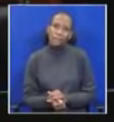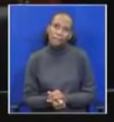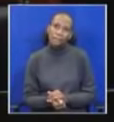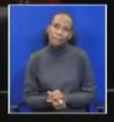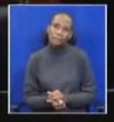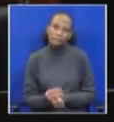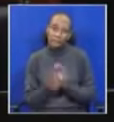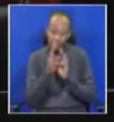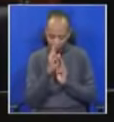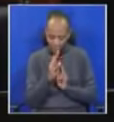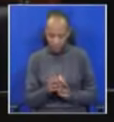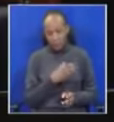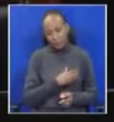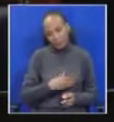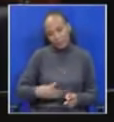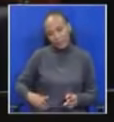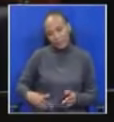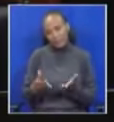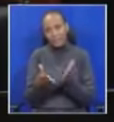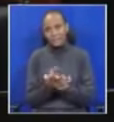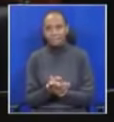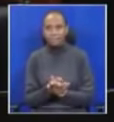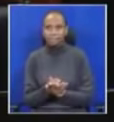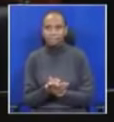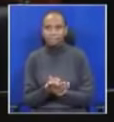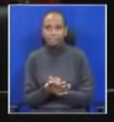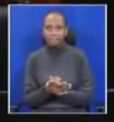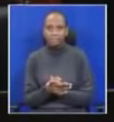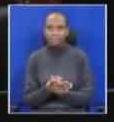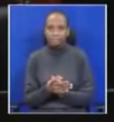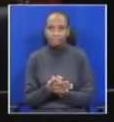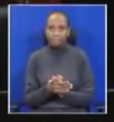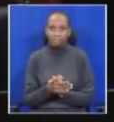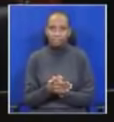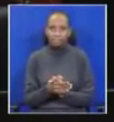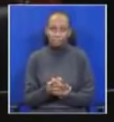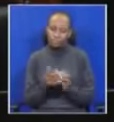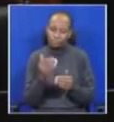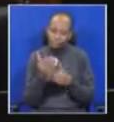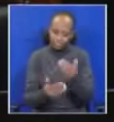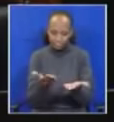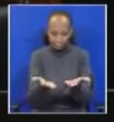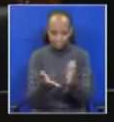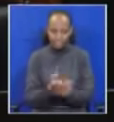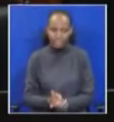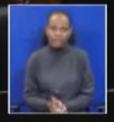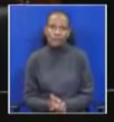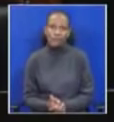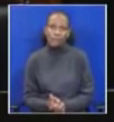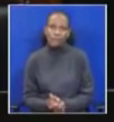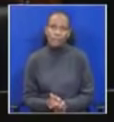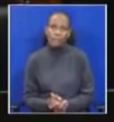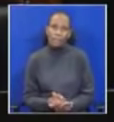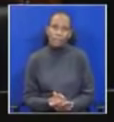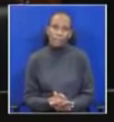Honorable President order. I want the Honorable President now to continue. Honorable President.